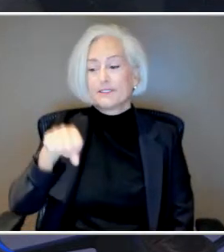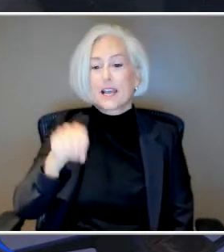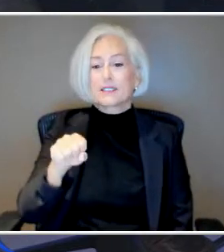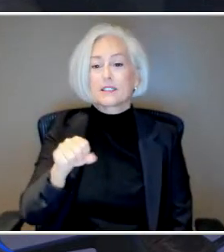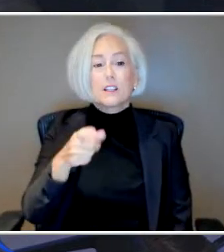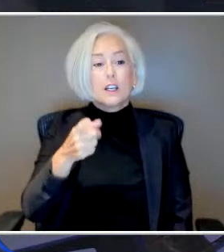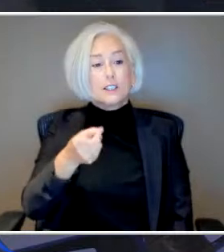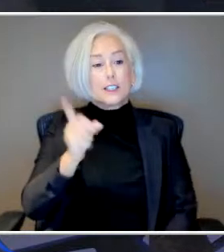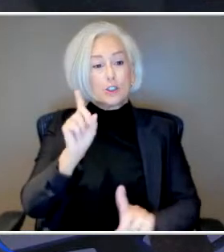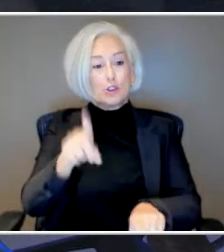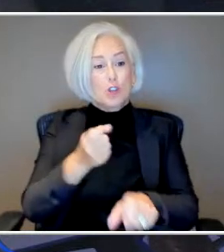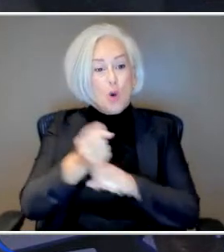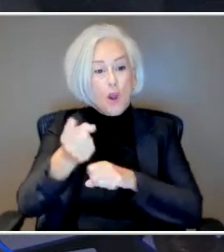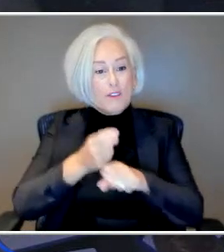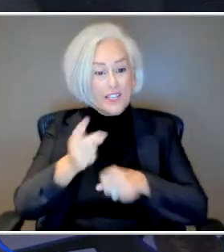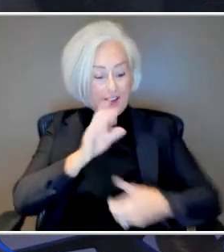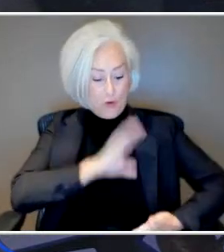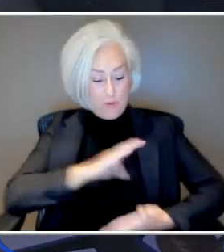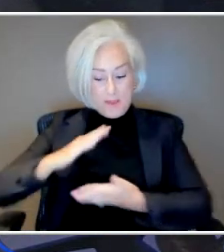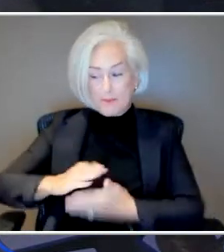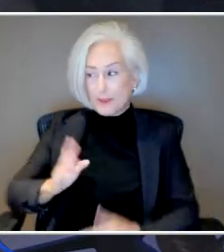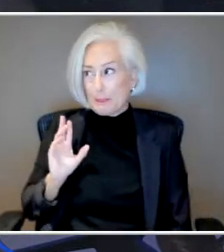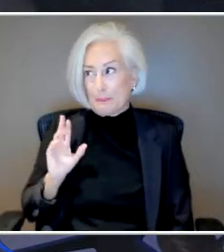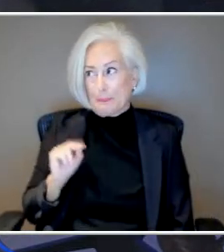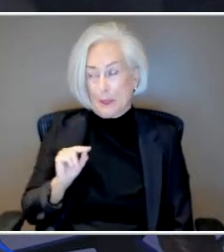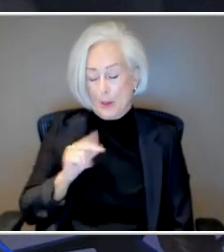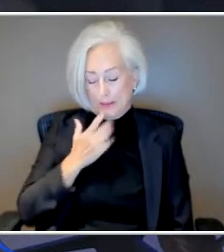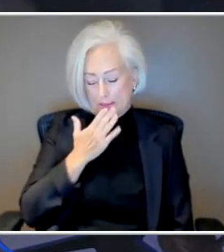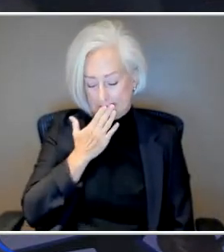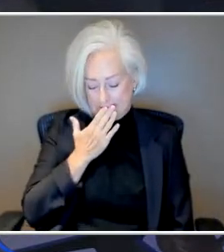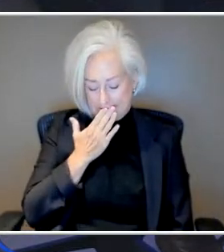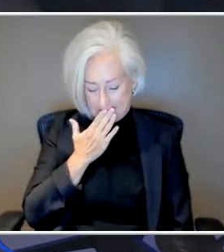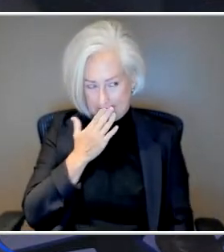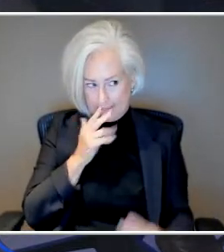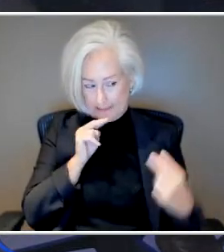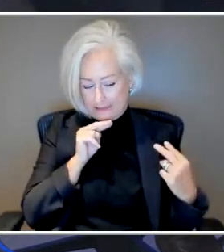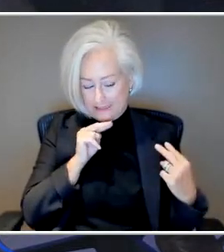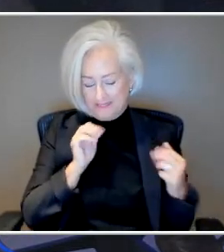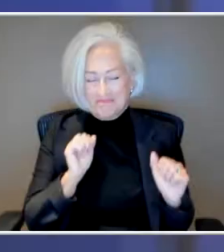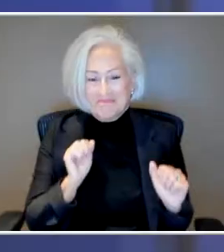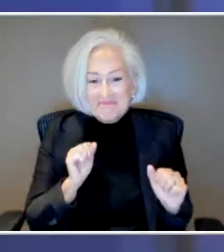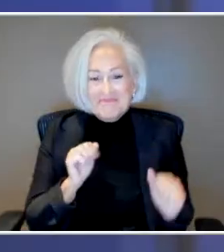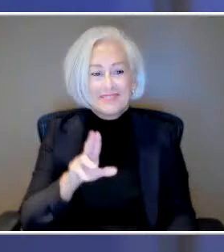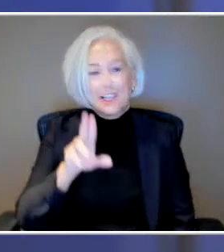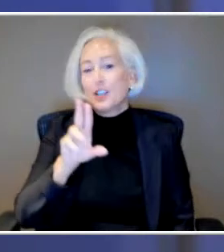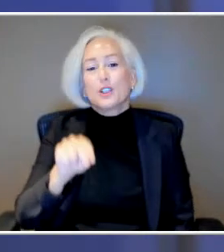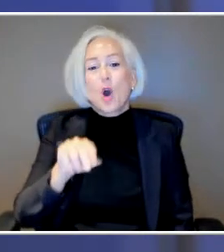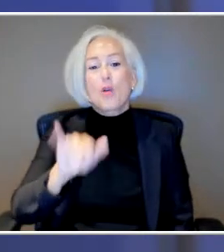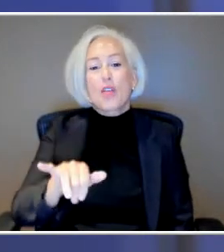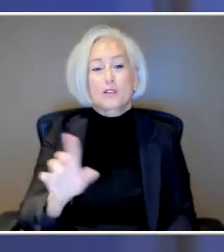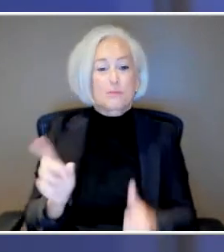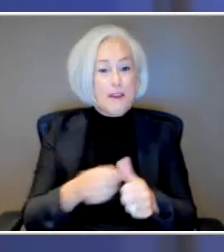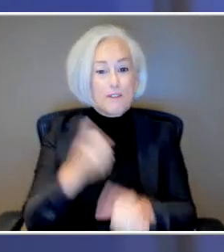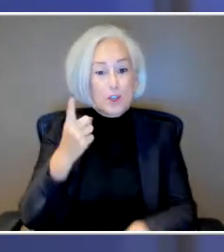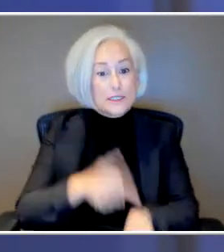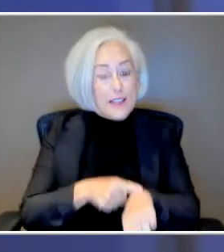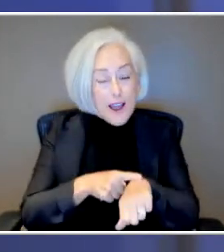No, I saw you look at Dr. Wagner. No, that was my first one. Well,